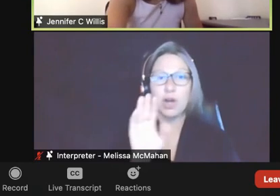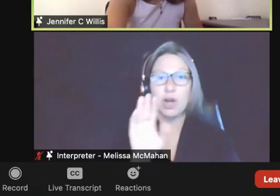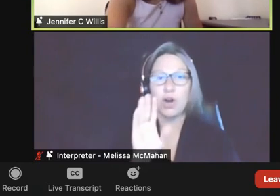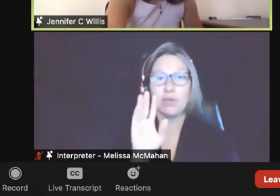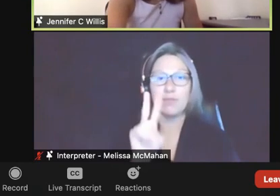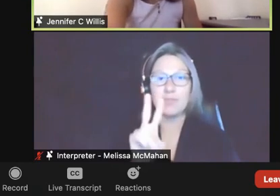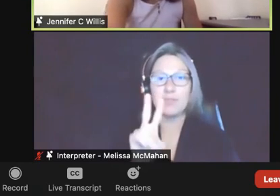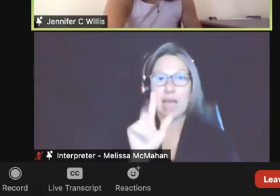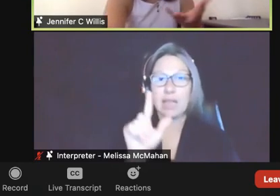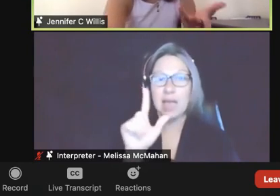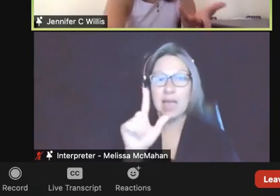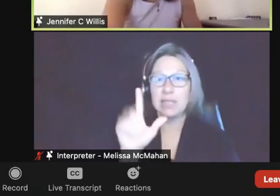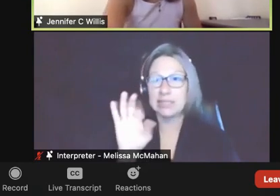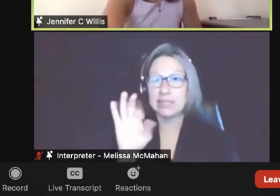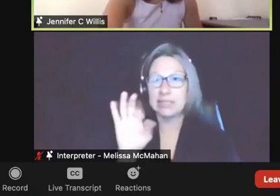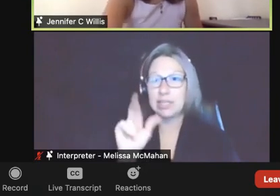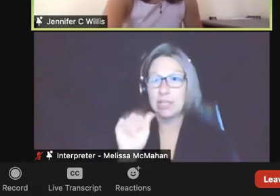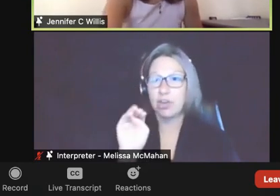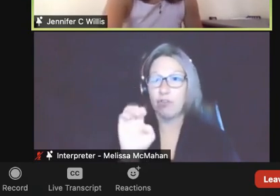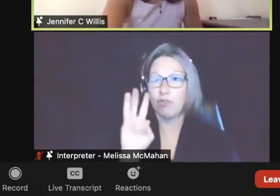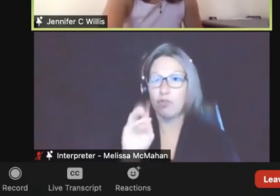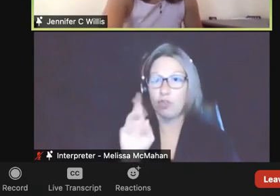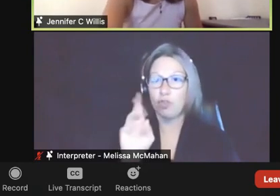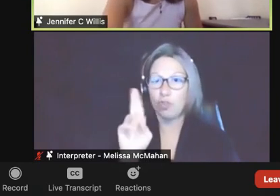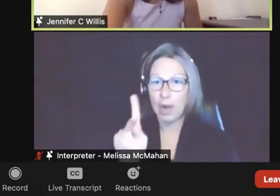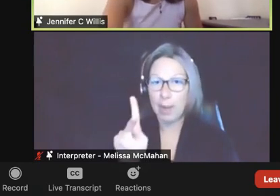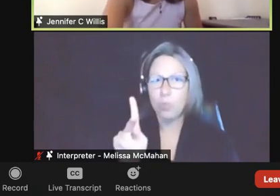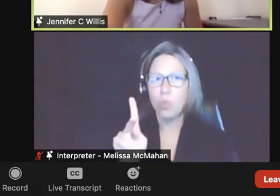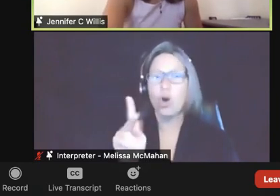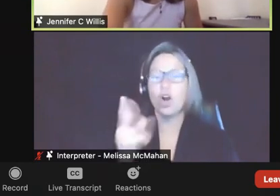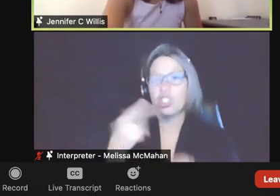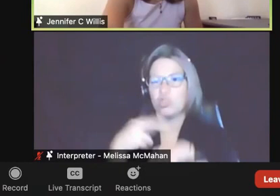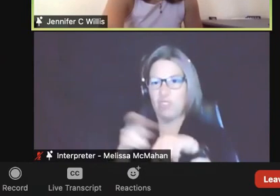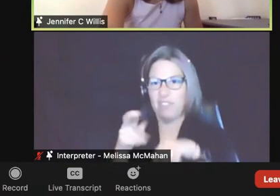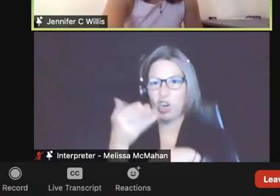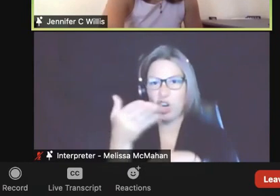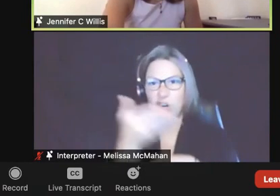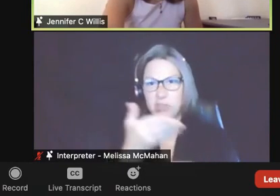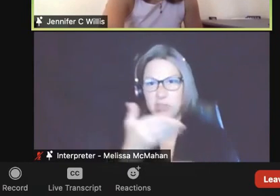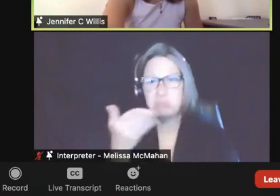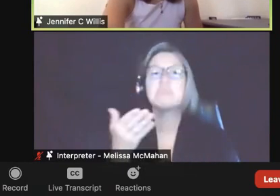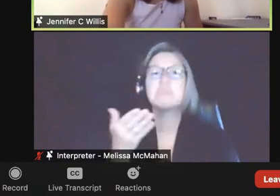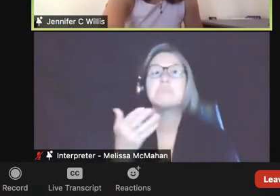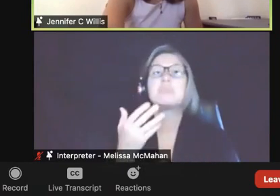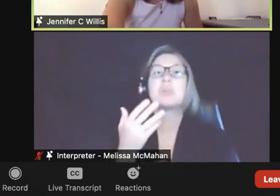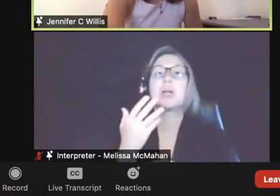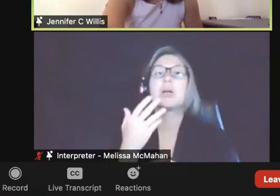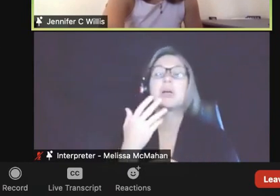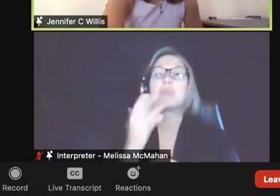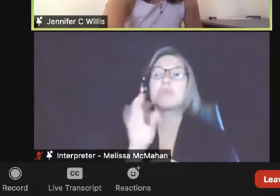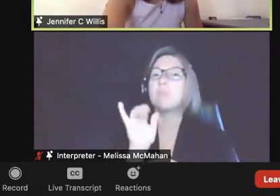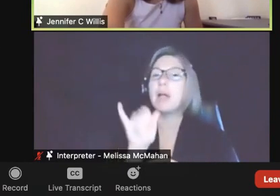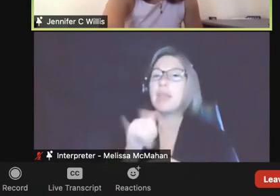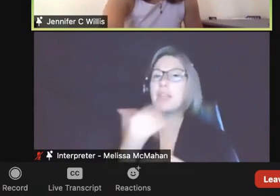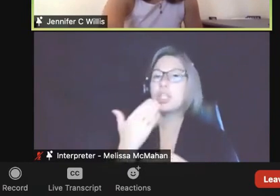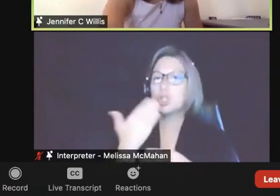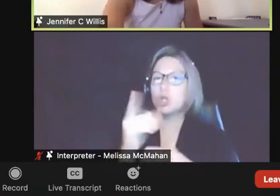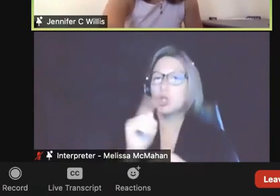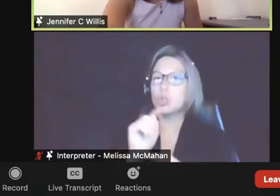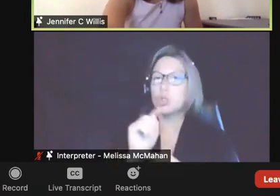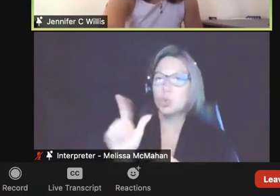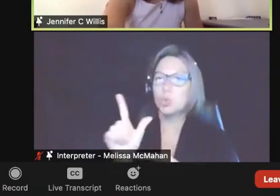has in her most recent book. We refer to that here also as a good thing to utilize